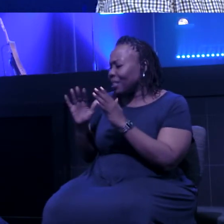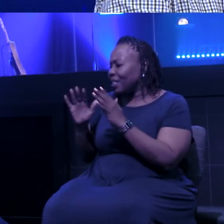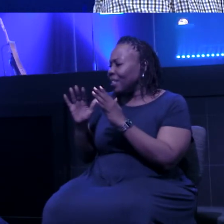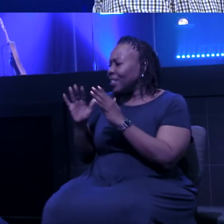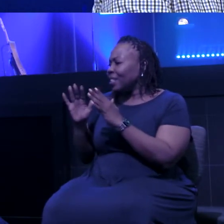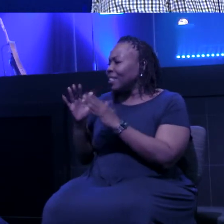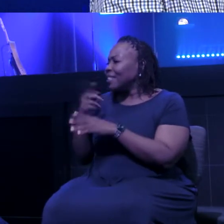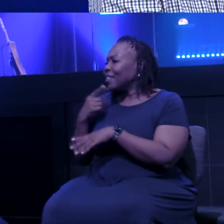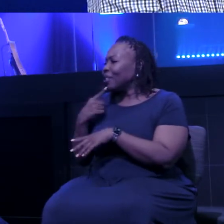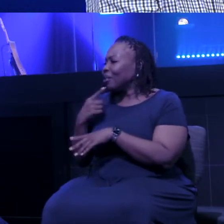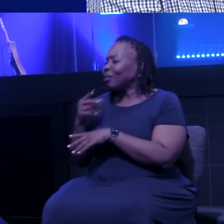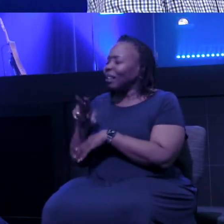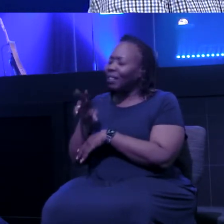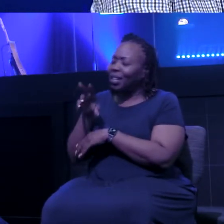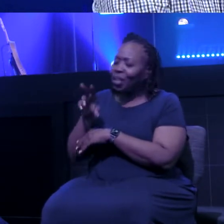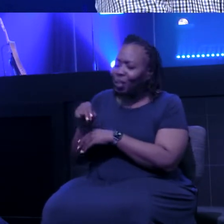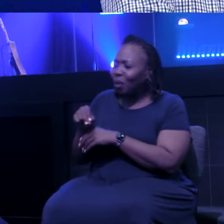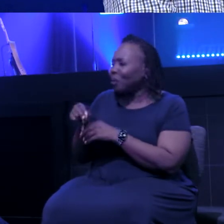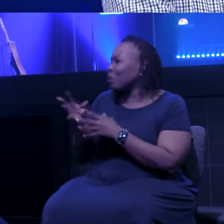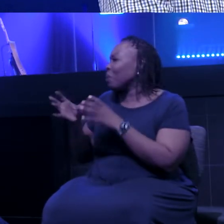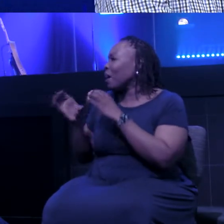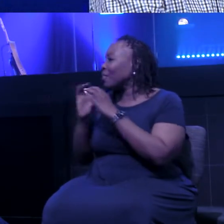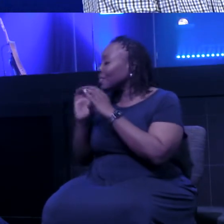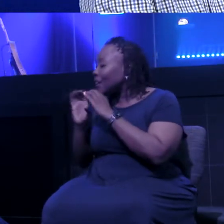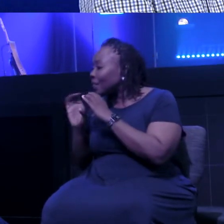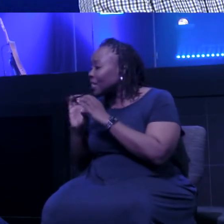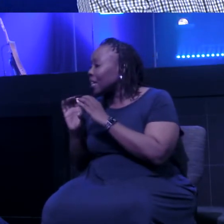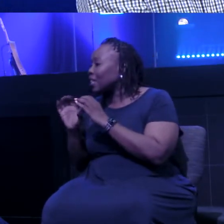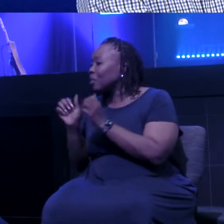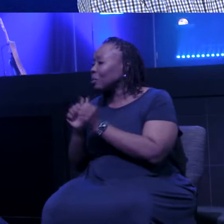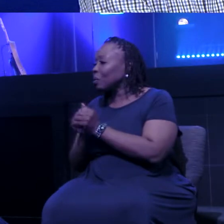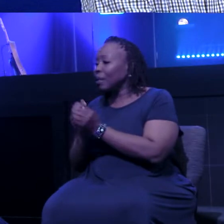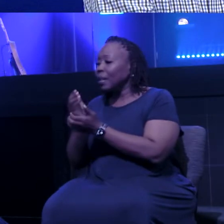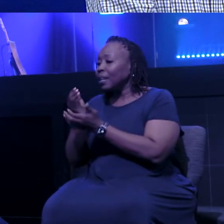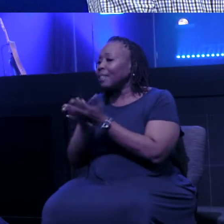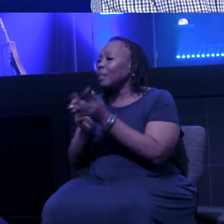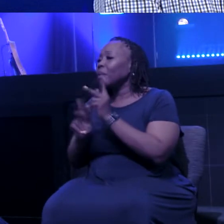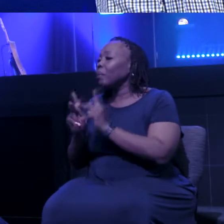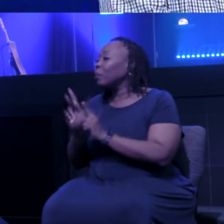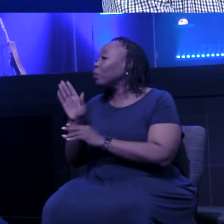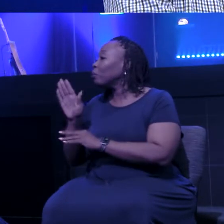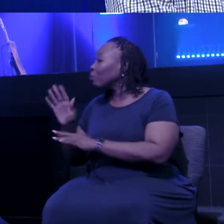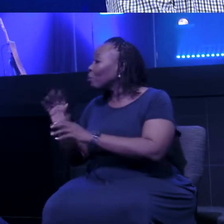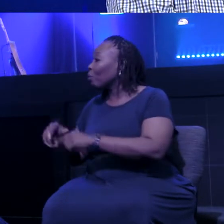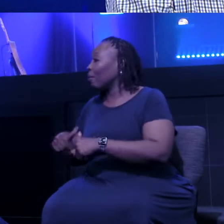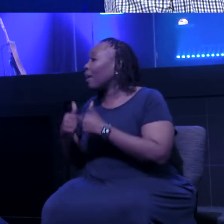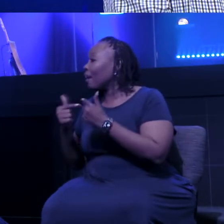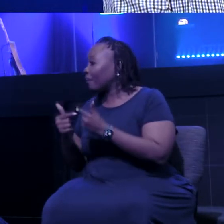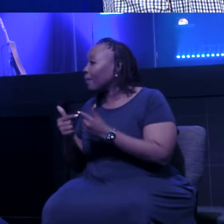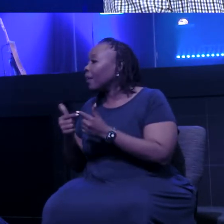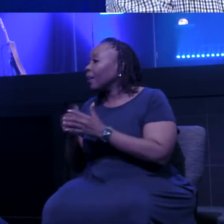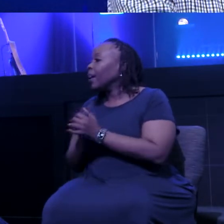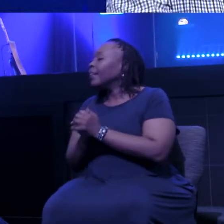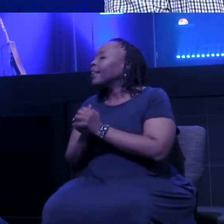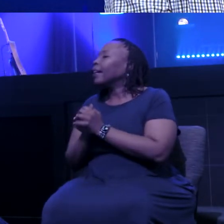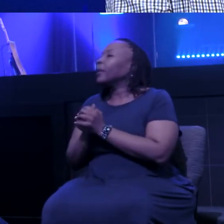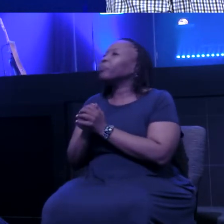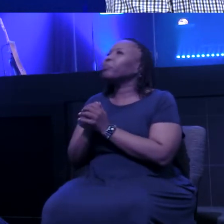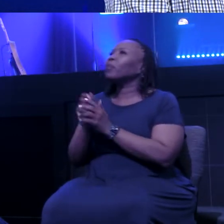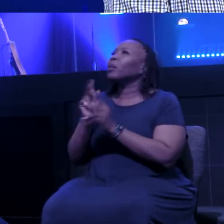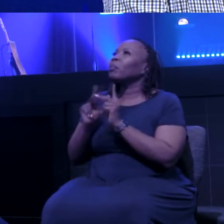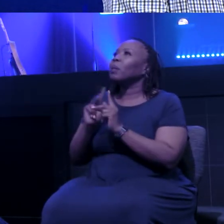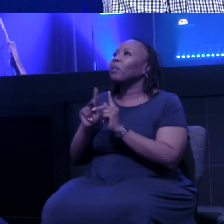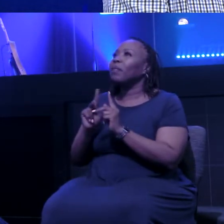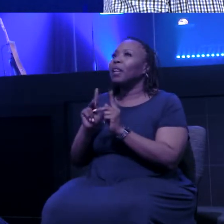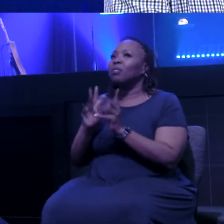consider this. So we were having those conversations with some of the people in your life, some of the people that you've